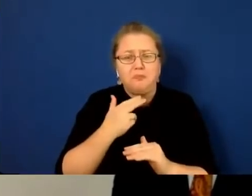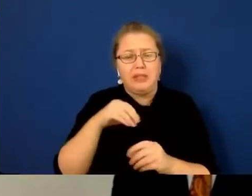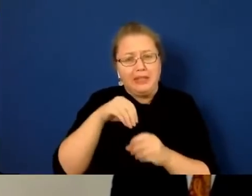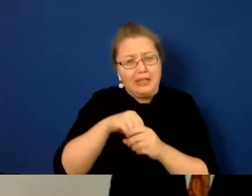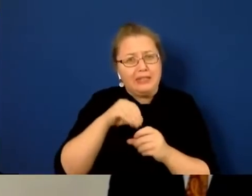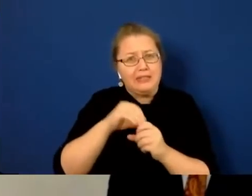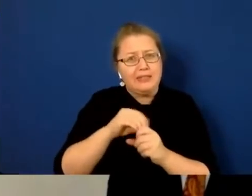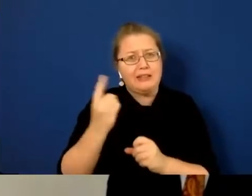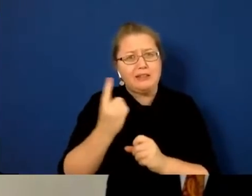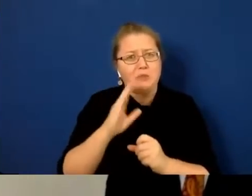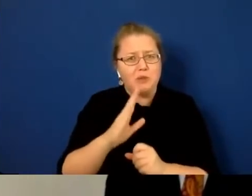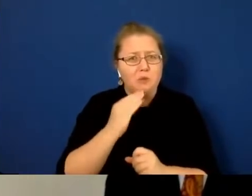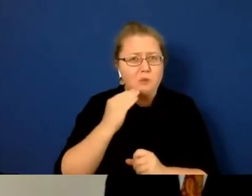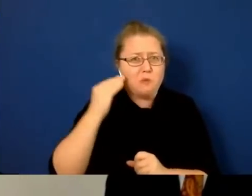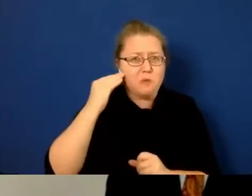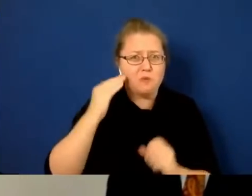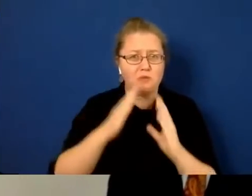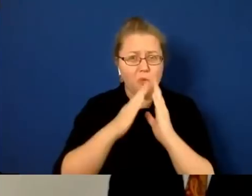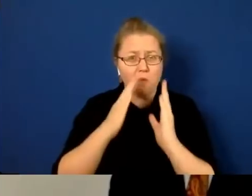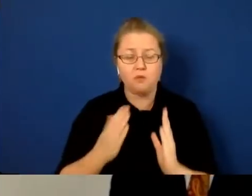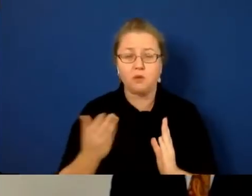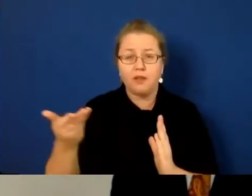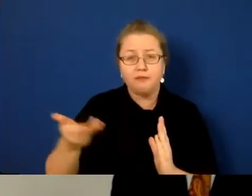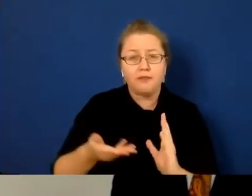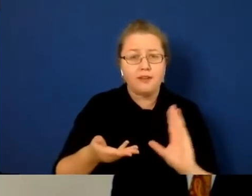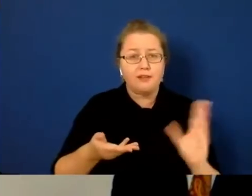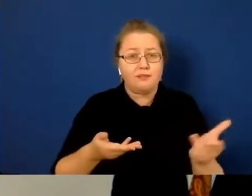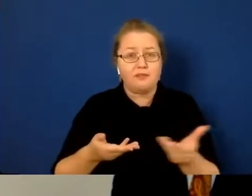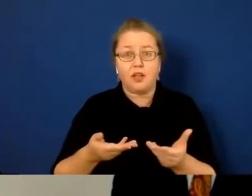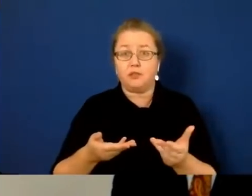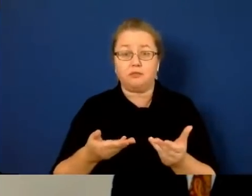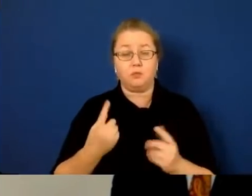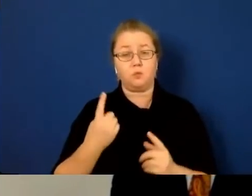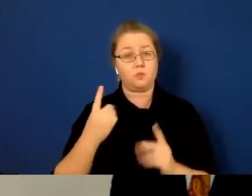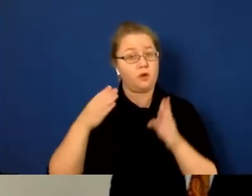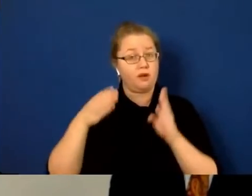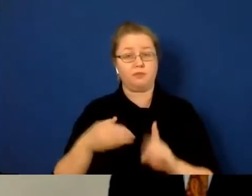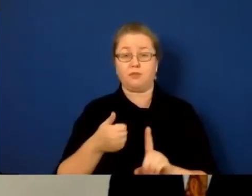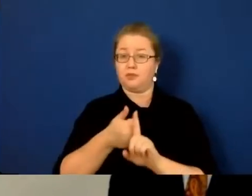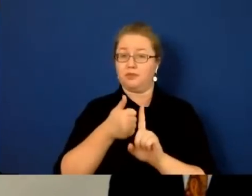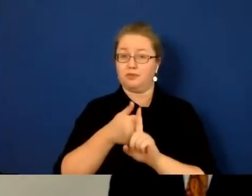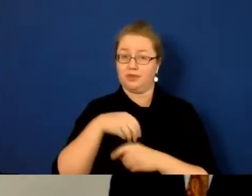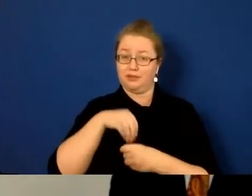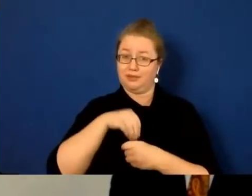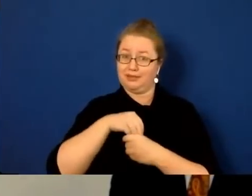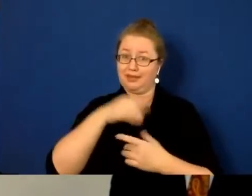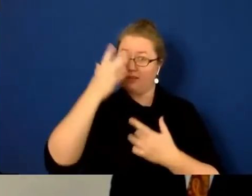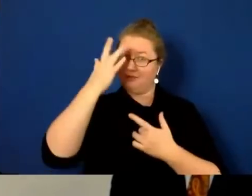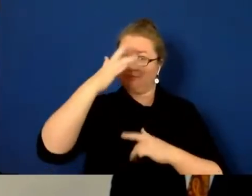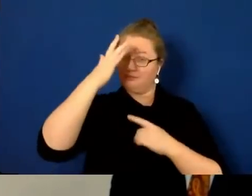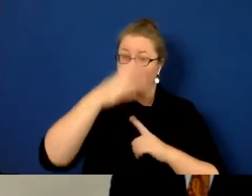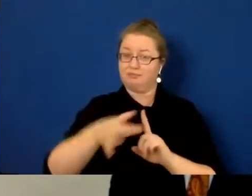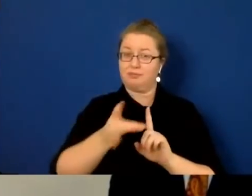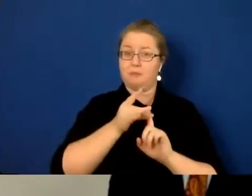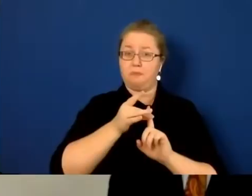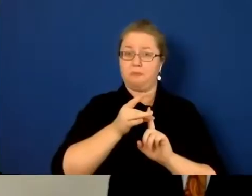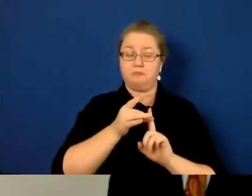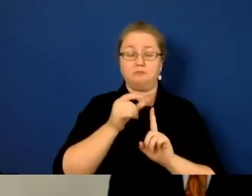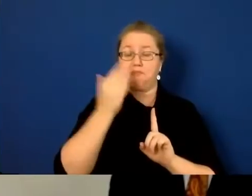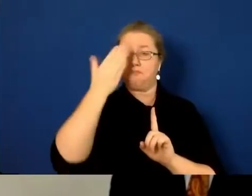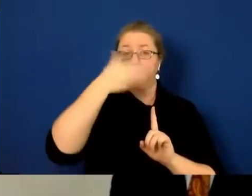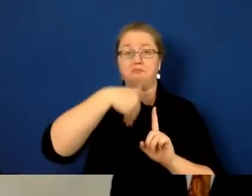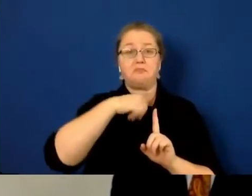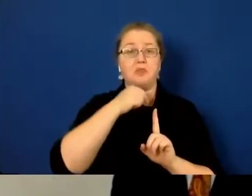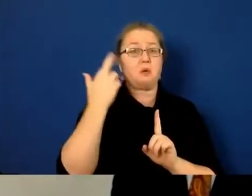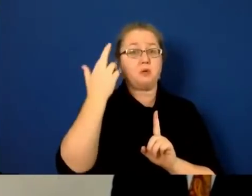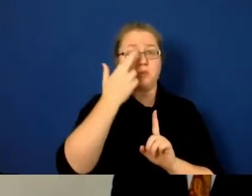home and they aren't able to maintain those distances, and people inadvertently spread it, and we're seeing it being spread to hundreds